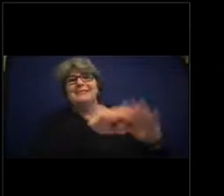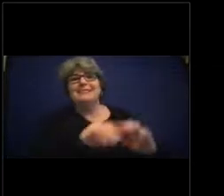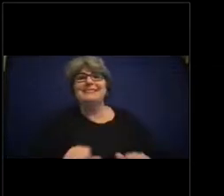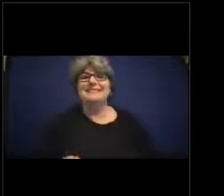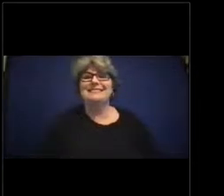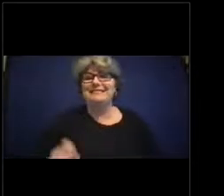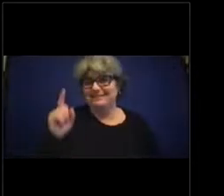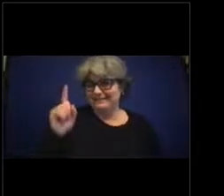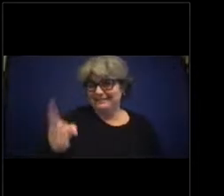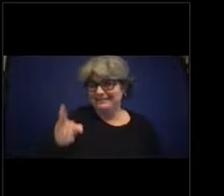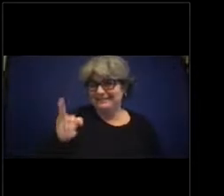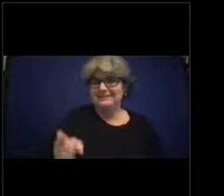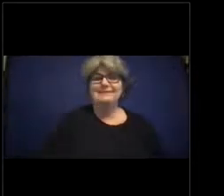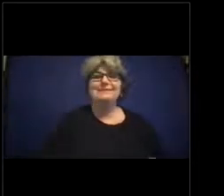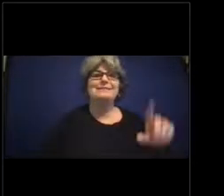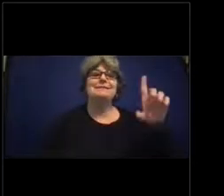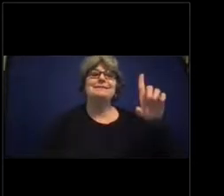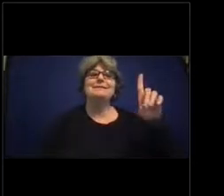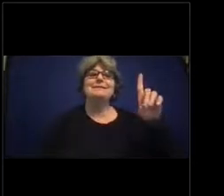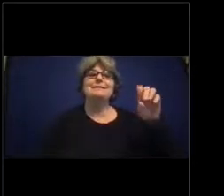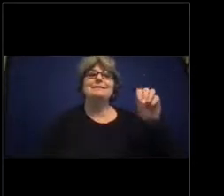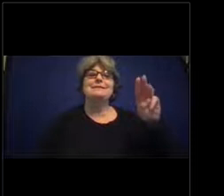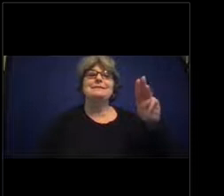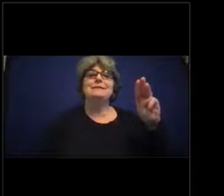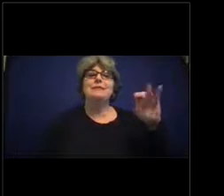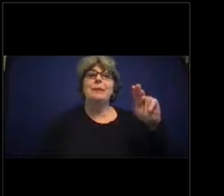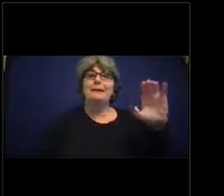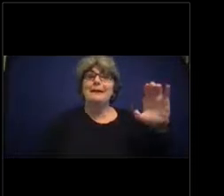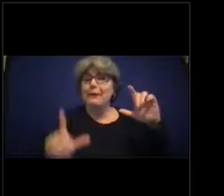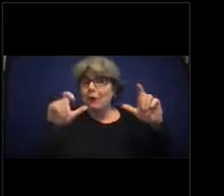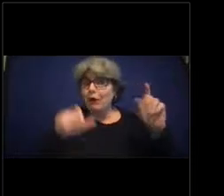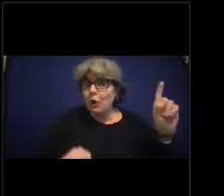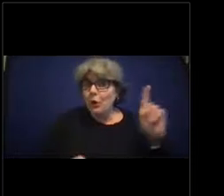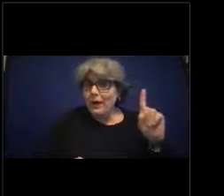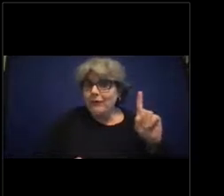right. Dominic took this photo in Colorado.